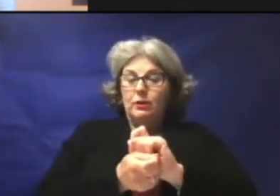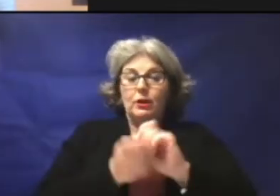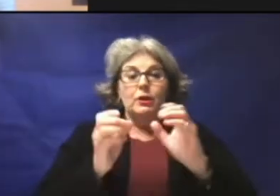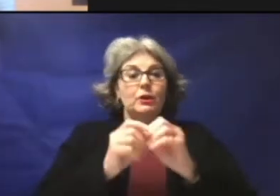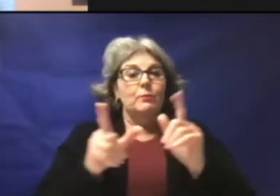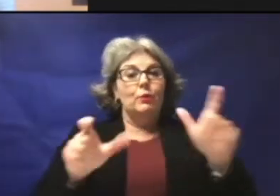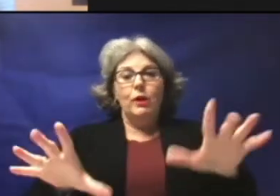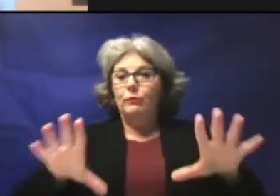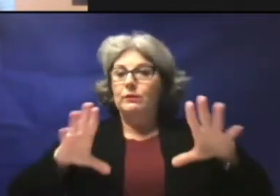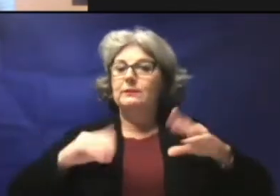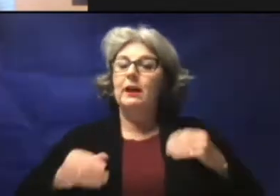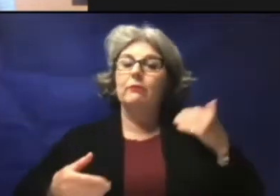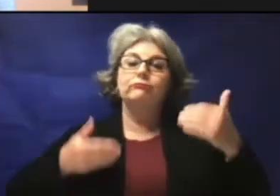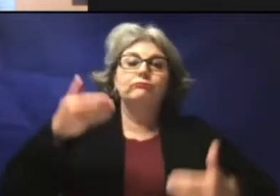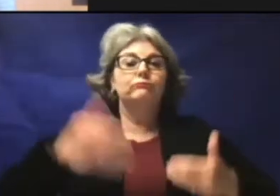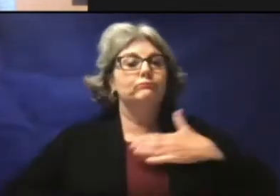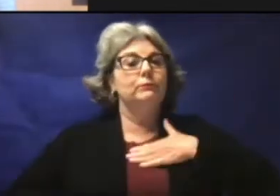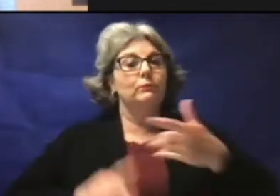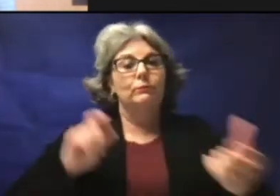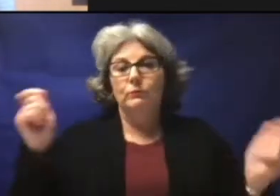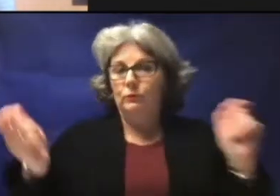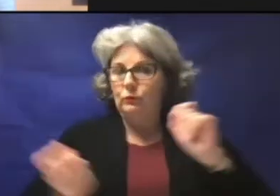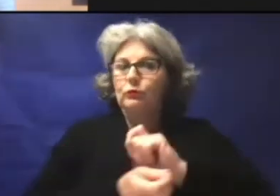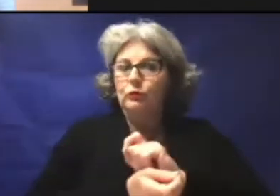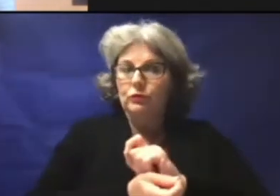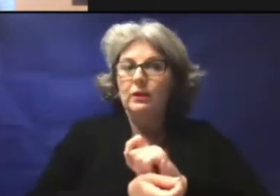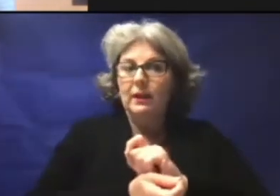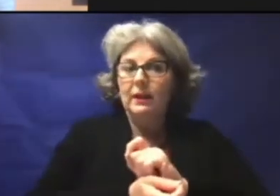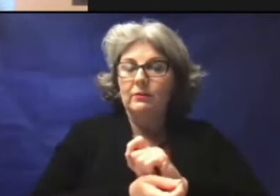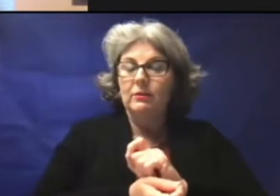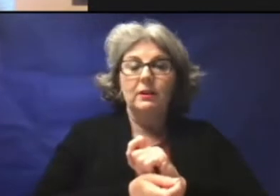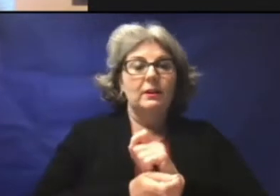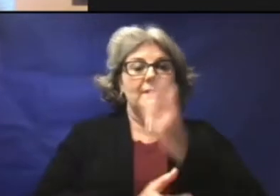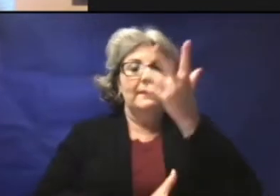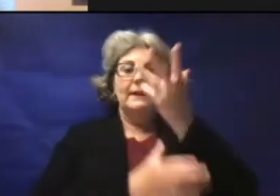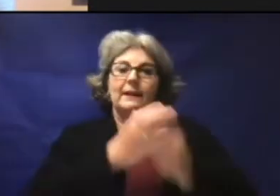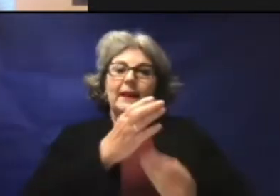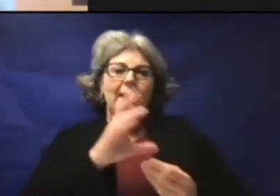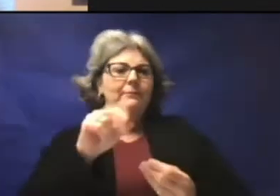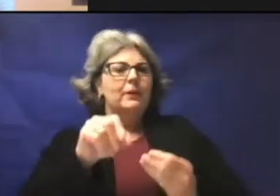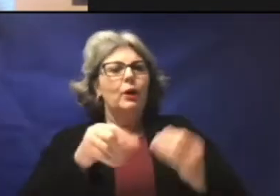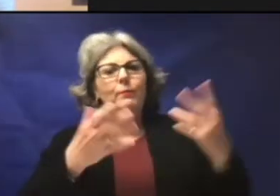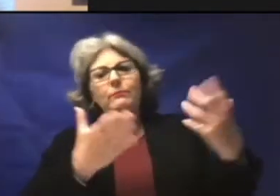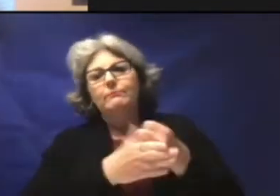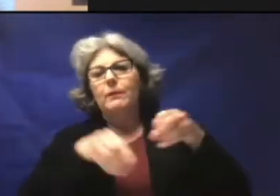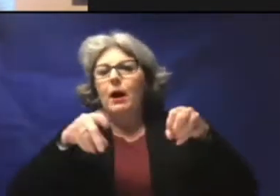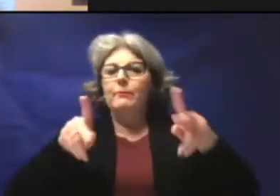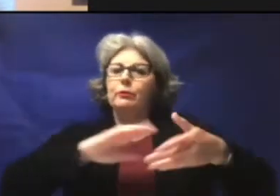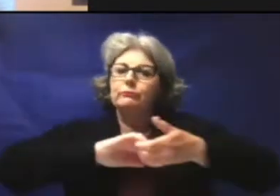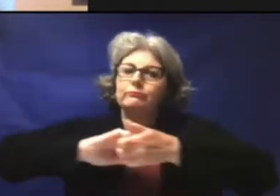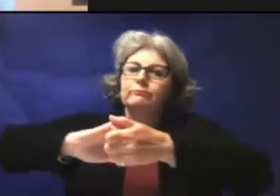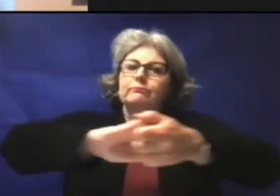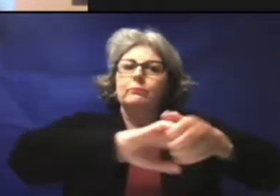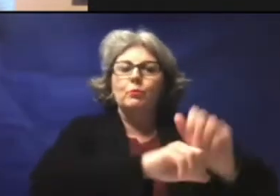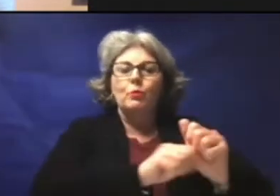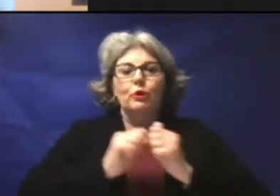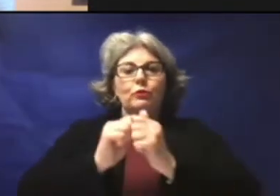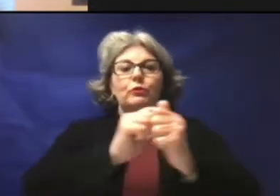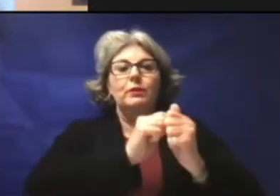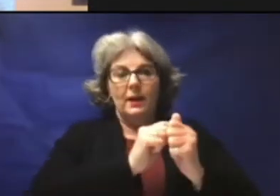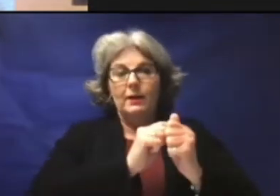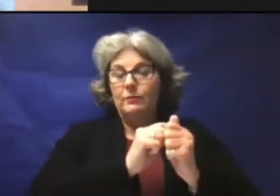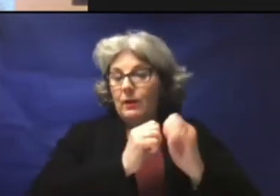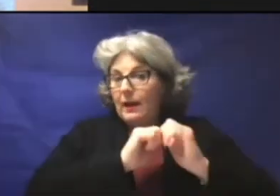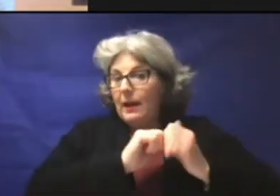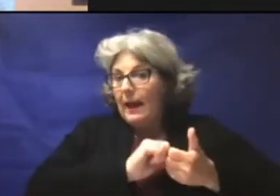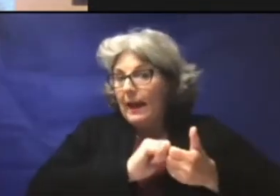we understand, not this gap, but this opportunity to join forces. And I think we can do that by